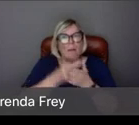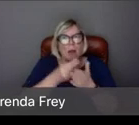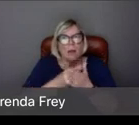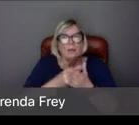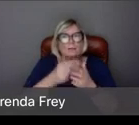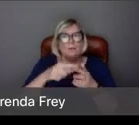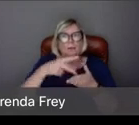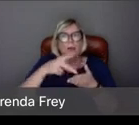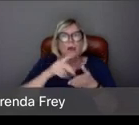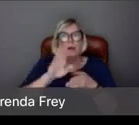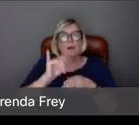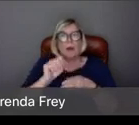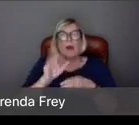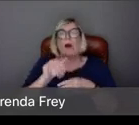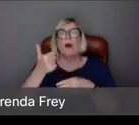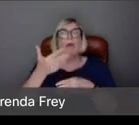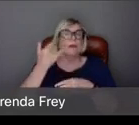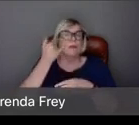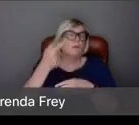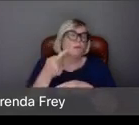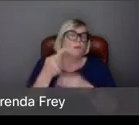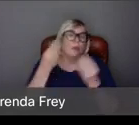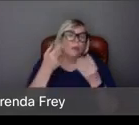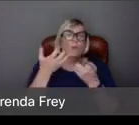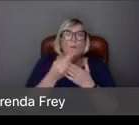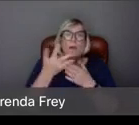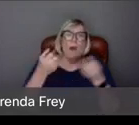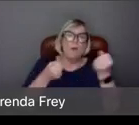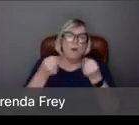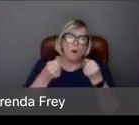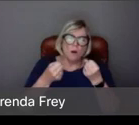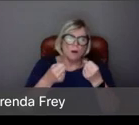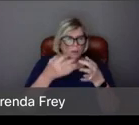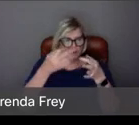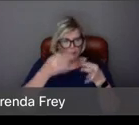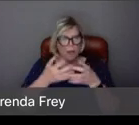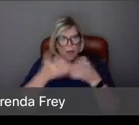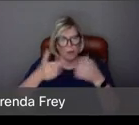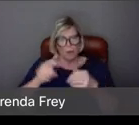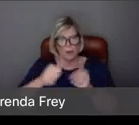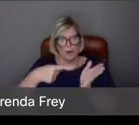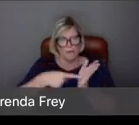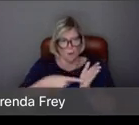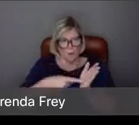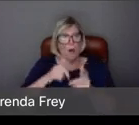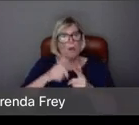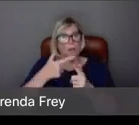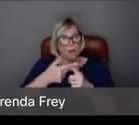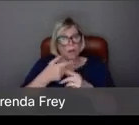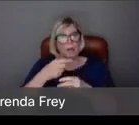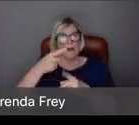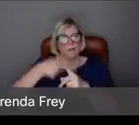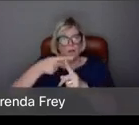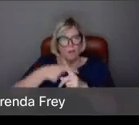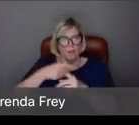do is if you're thinking you want to buy a car, decide the payment you can afford, and then each month make that payment into a